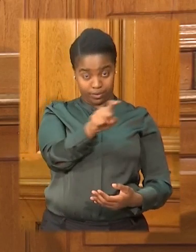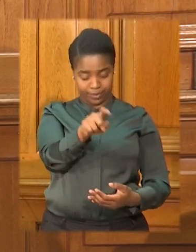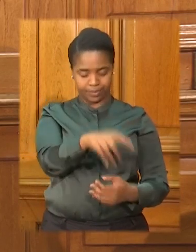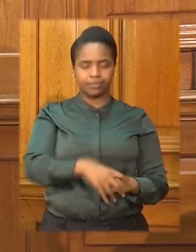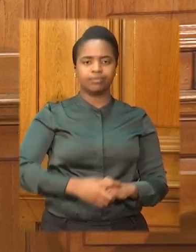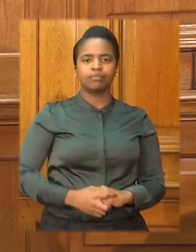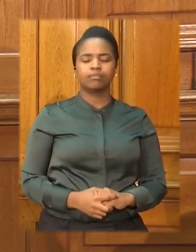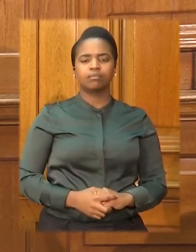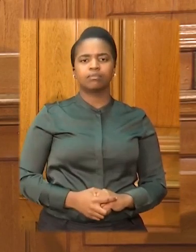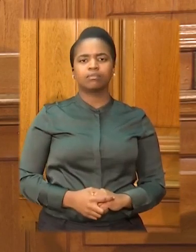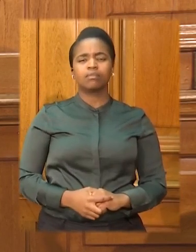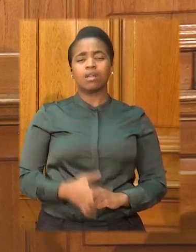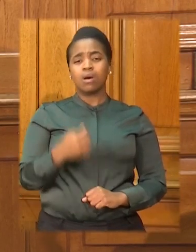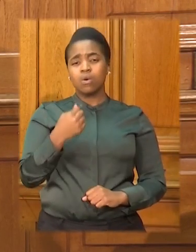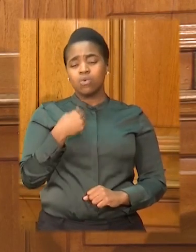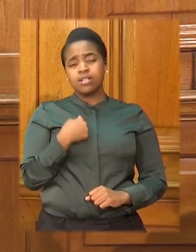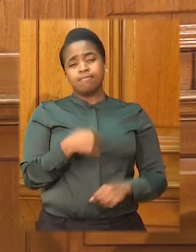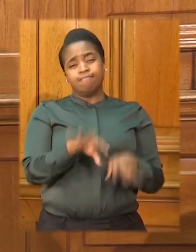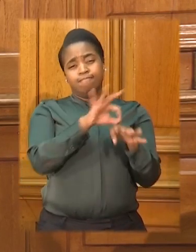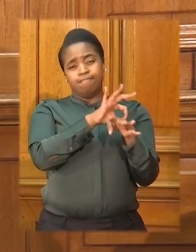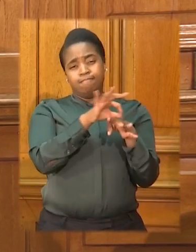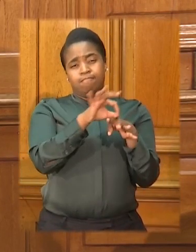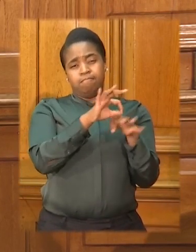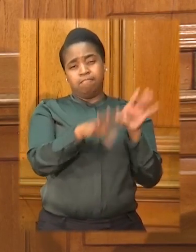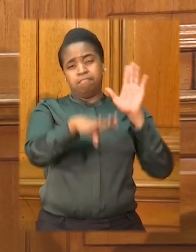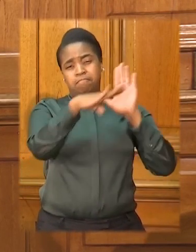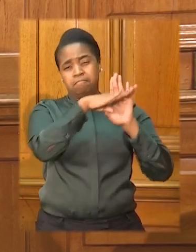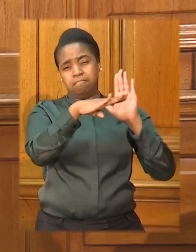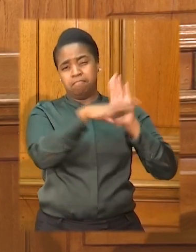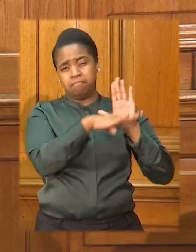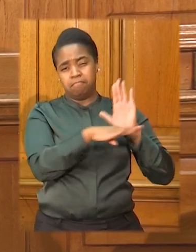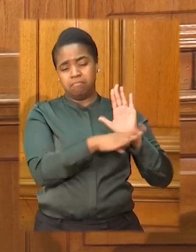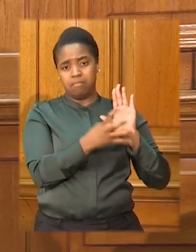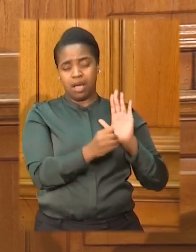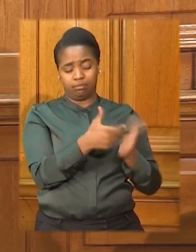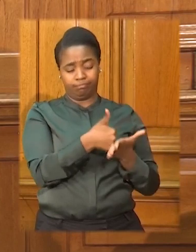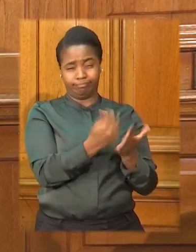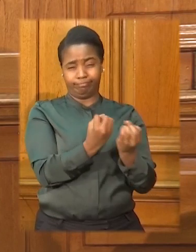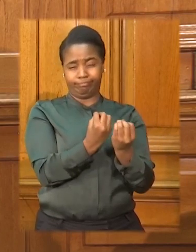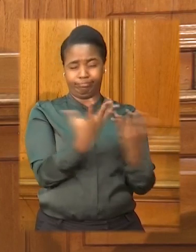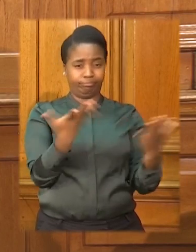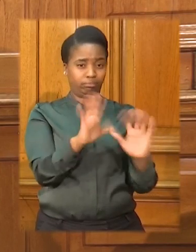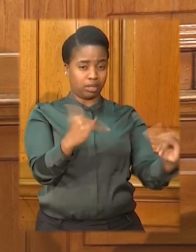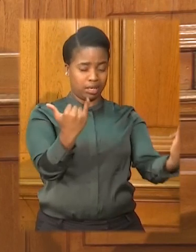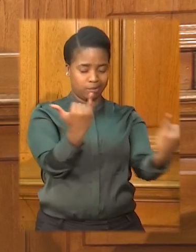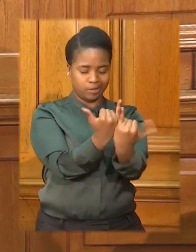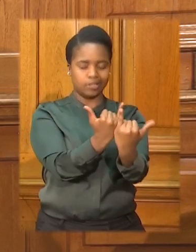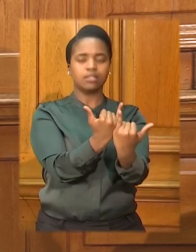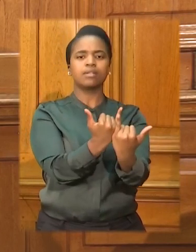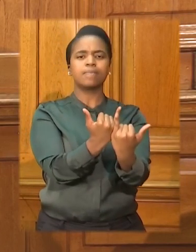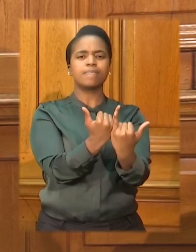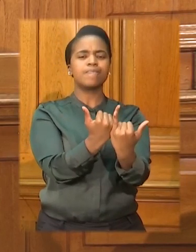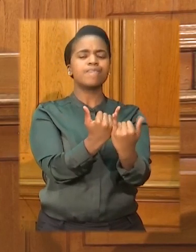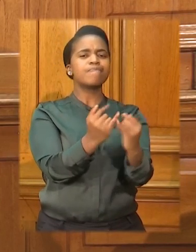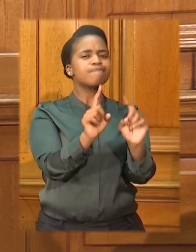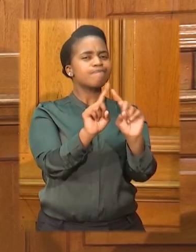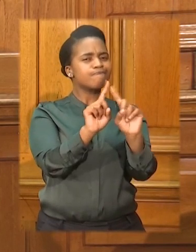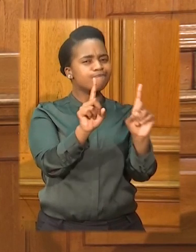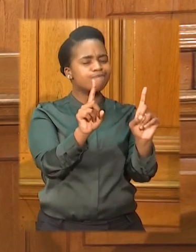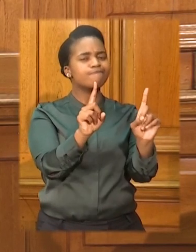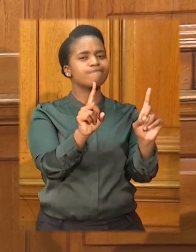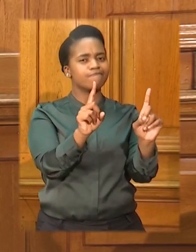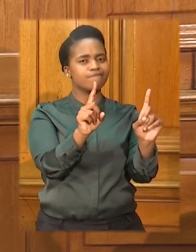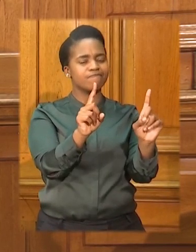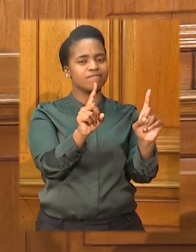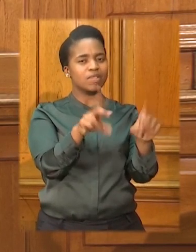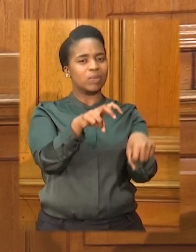While these measures are providing obvious relief to many companies and workers, it is clear that there is a far